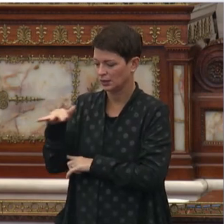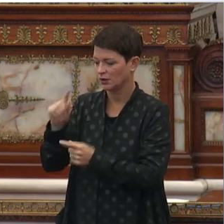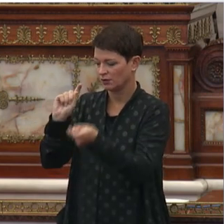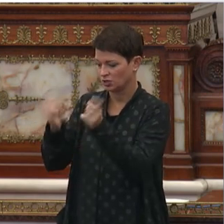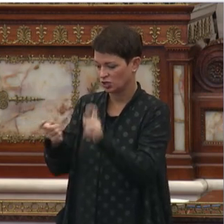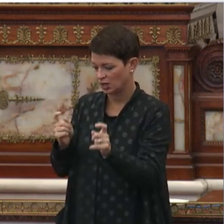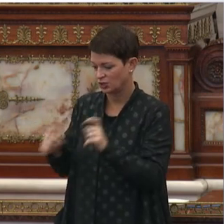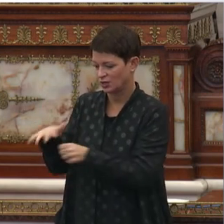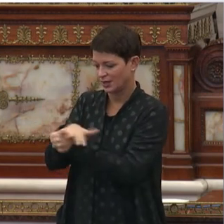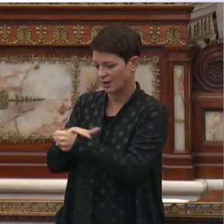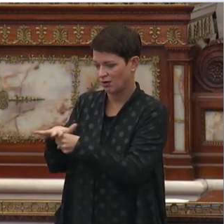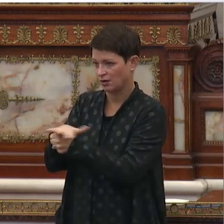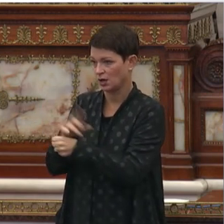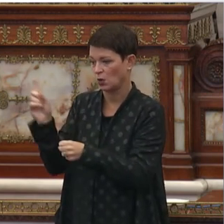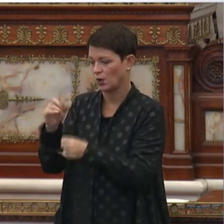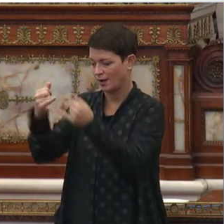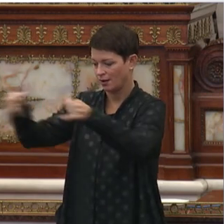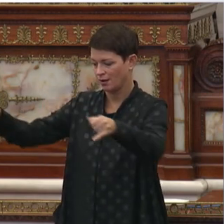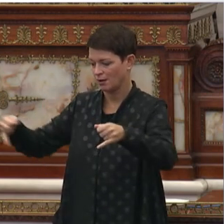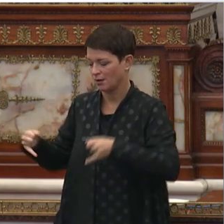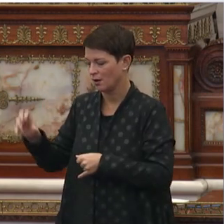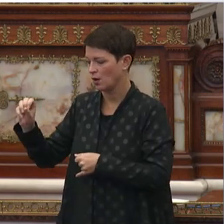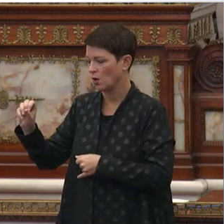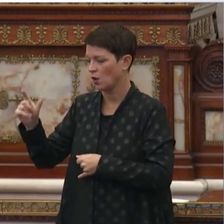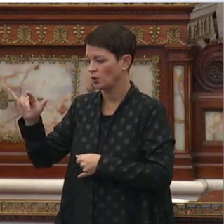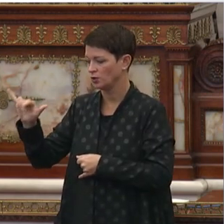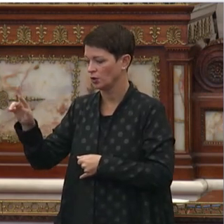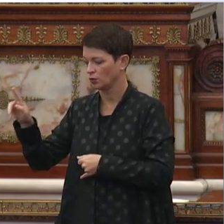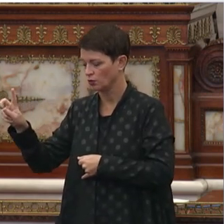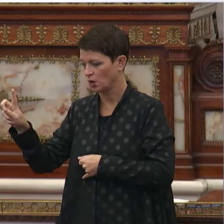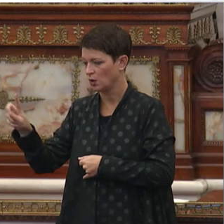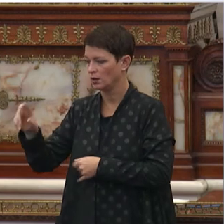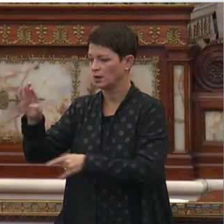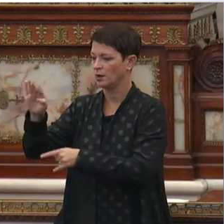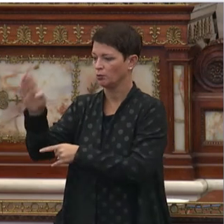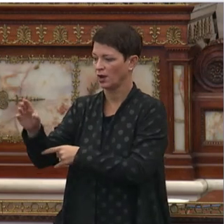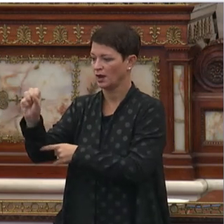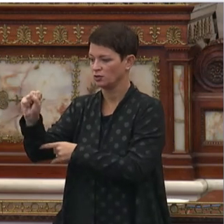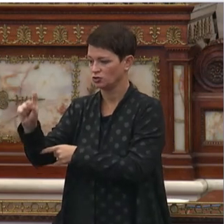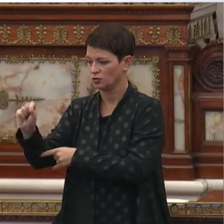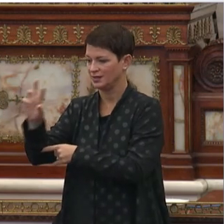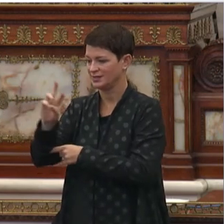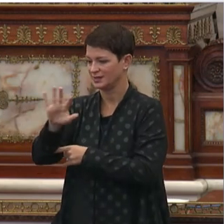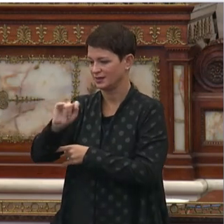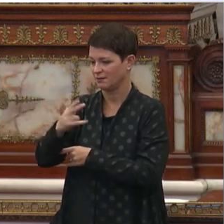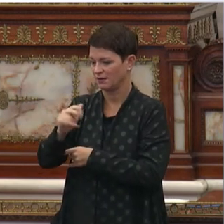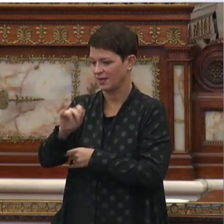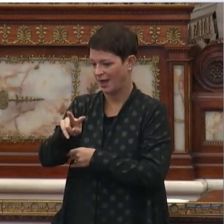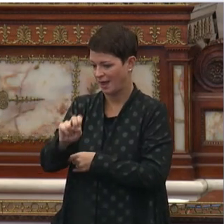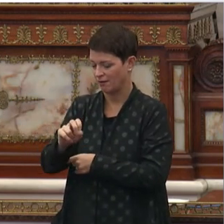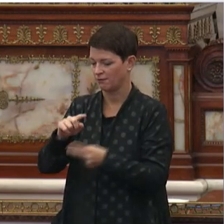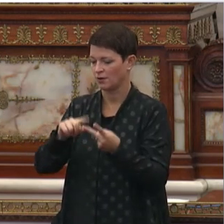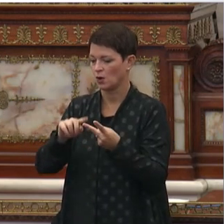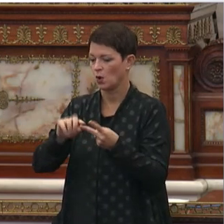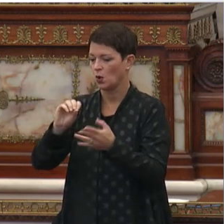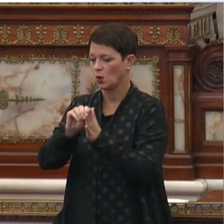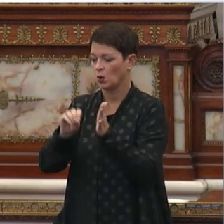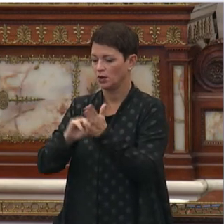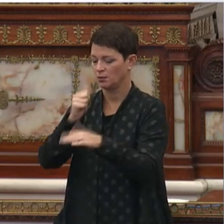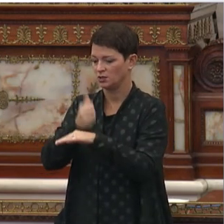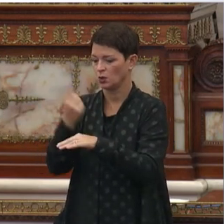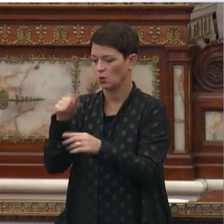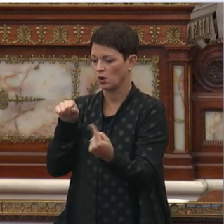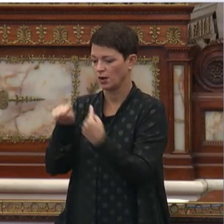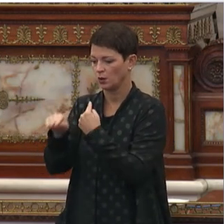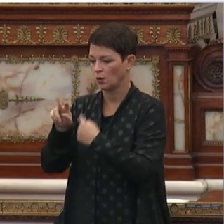of certain areas of land located within an area bounded by Old York Road, Broad Street, and 65th Avenue. And an ordinance establishing a one-way regulation